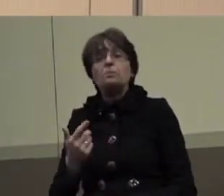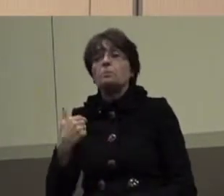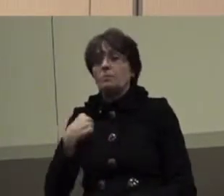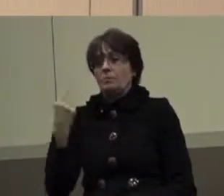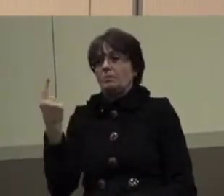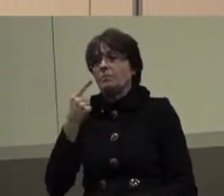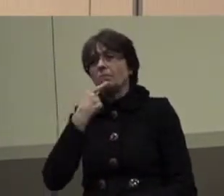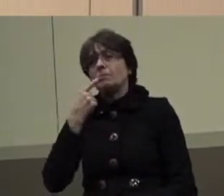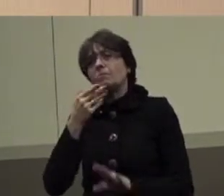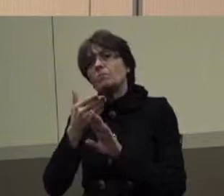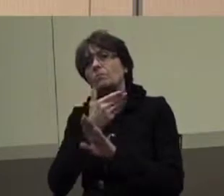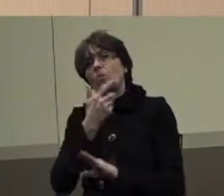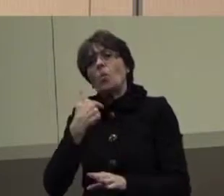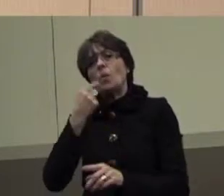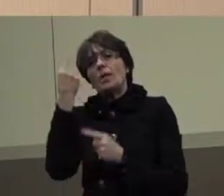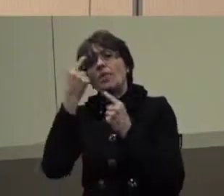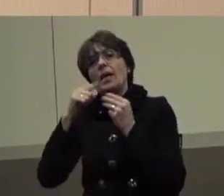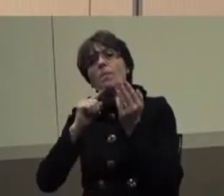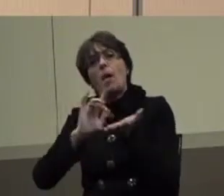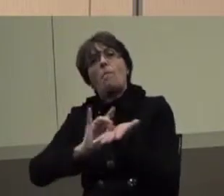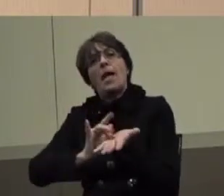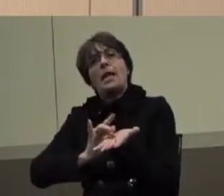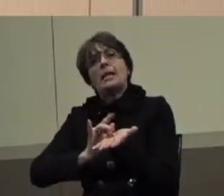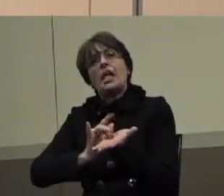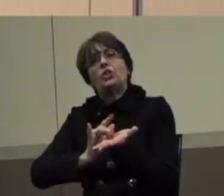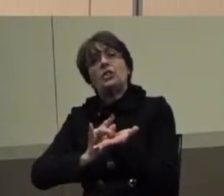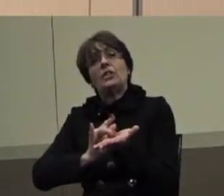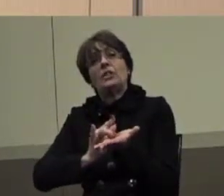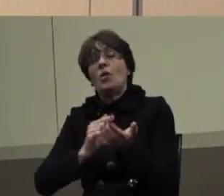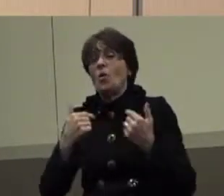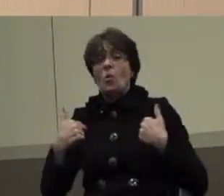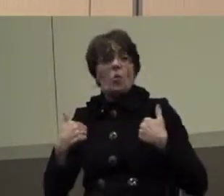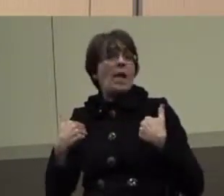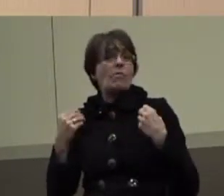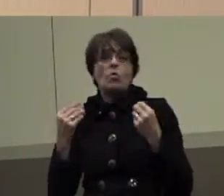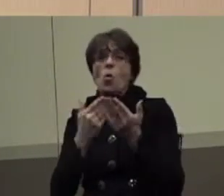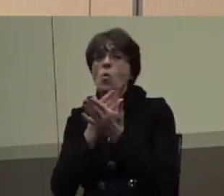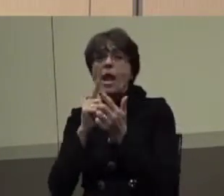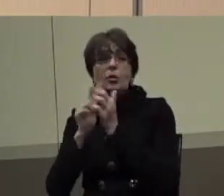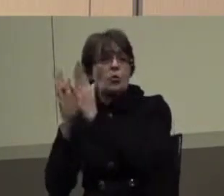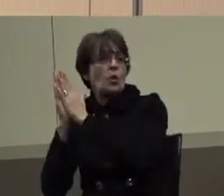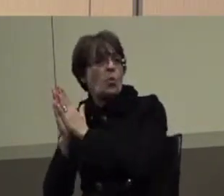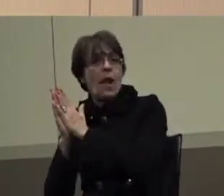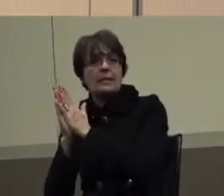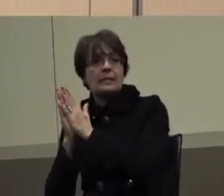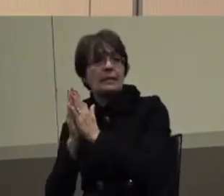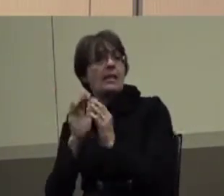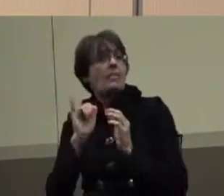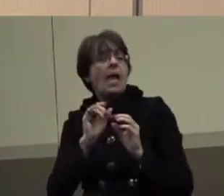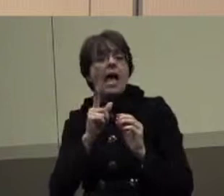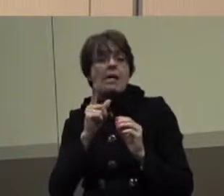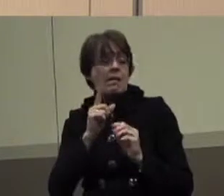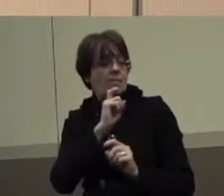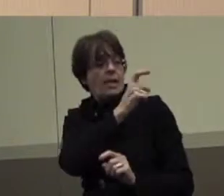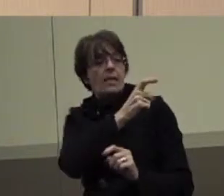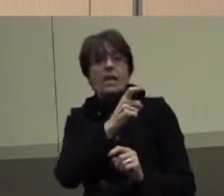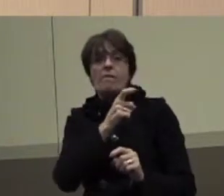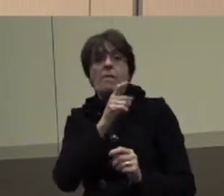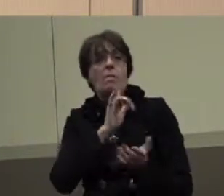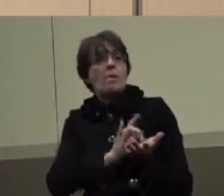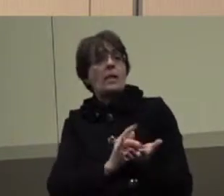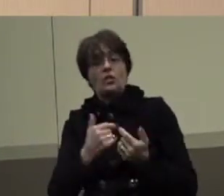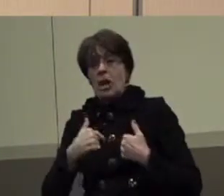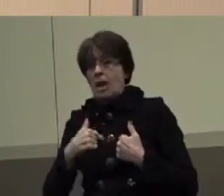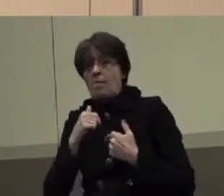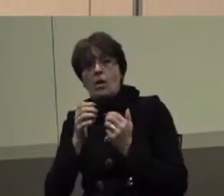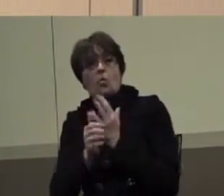always say, before we even think about medication, one, we don't have the right to request that a kid be put on medication, and I don't think I'm